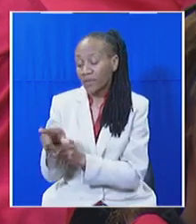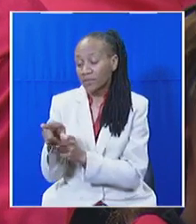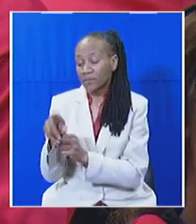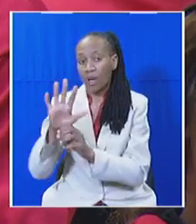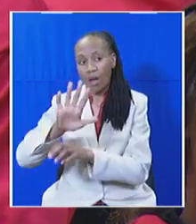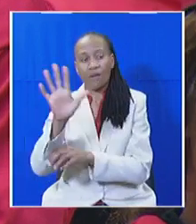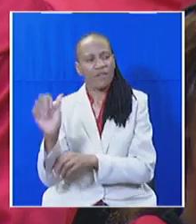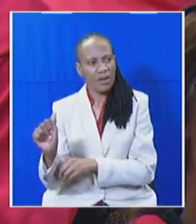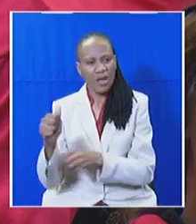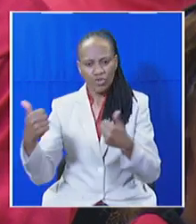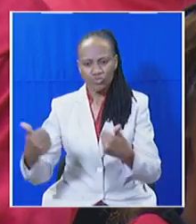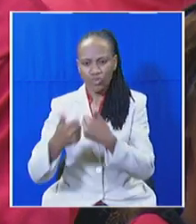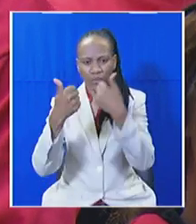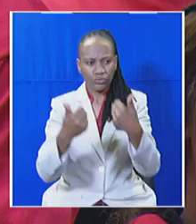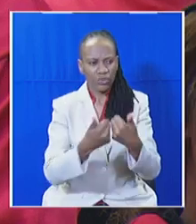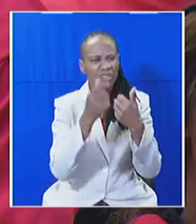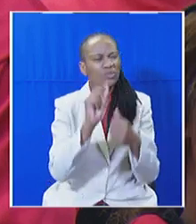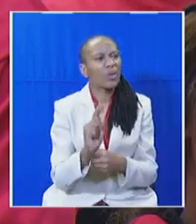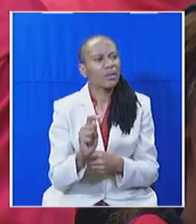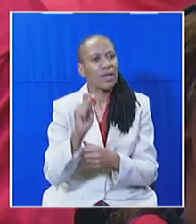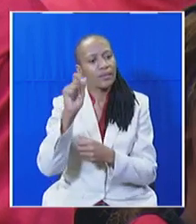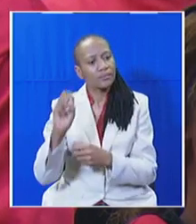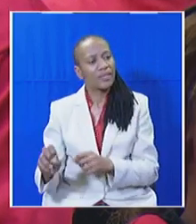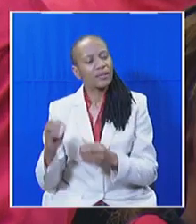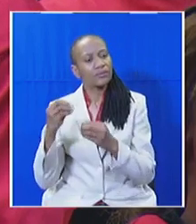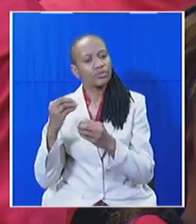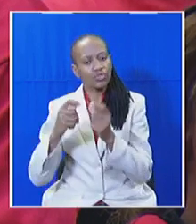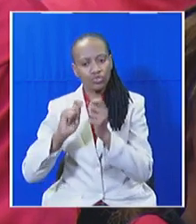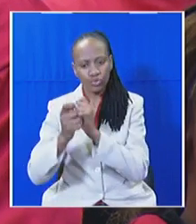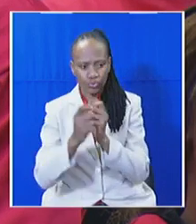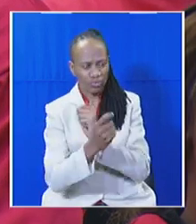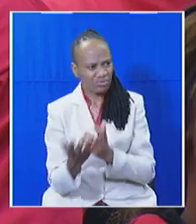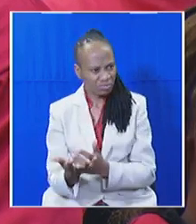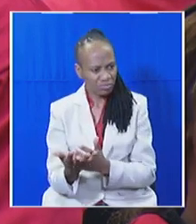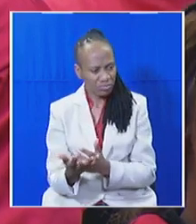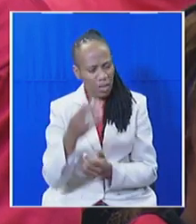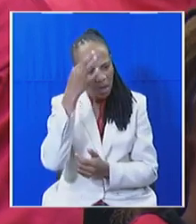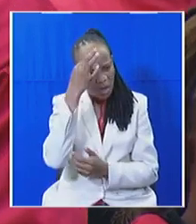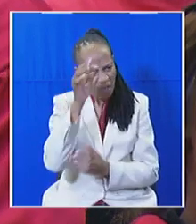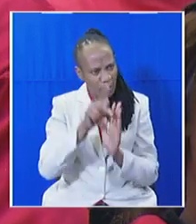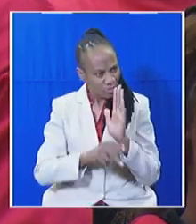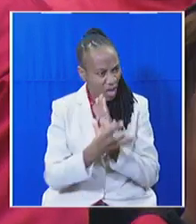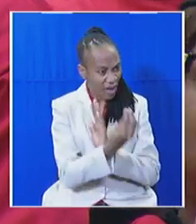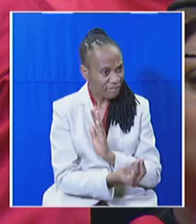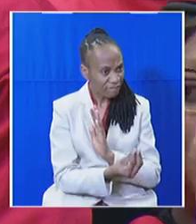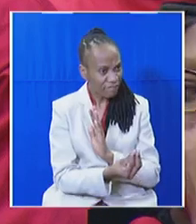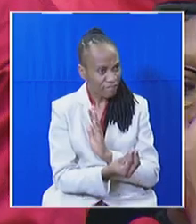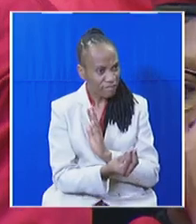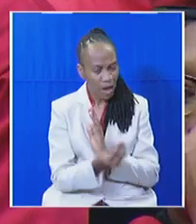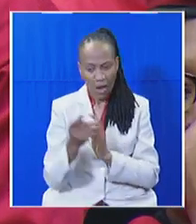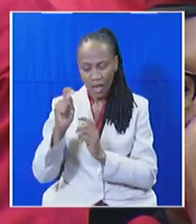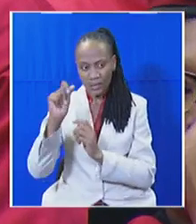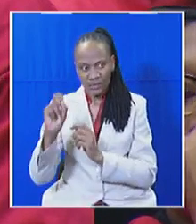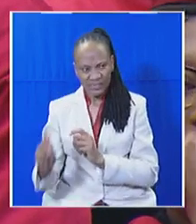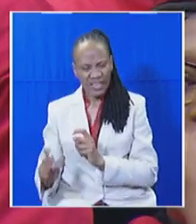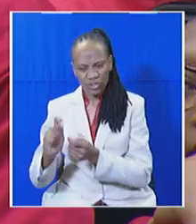fundamental challenges is the phenomenon of tax-based erosion. What is your government's policy on tax-based erosion and